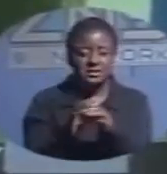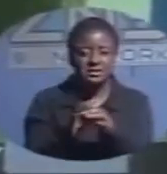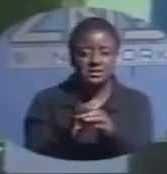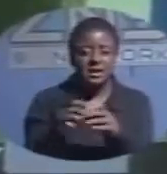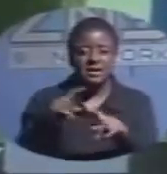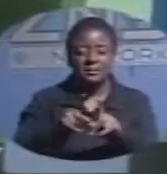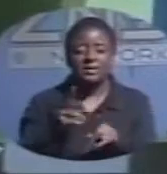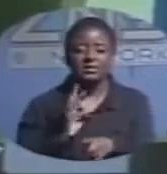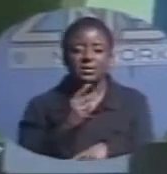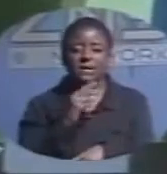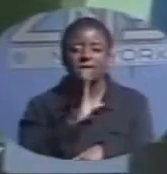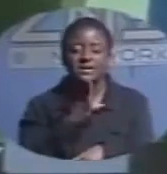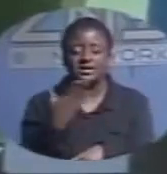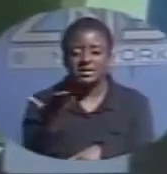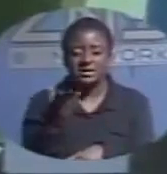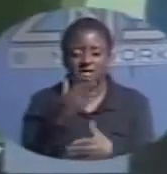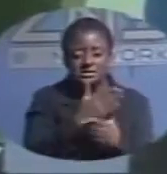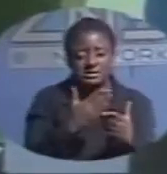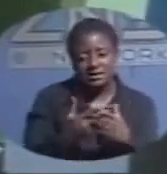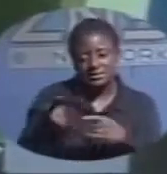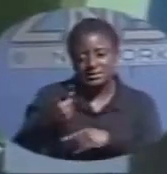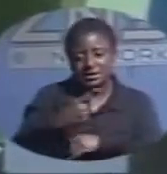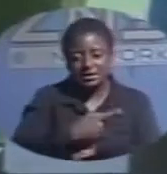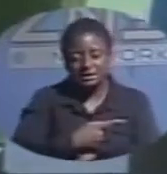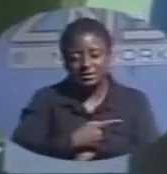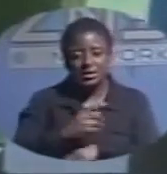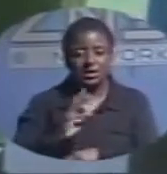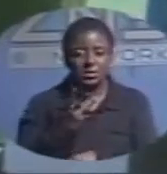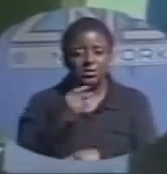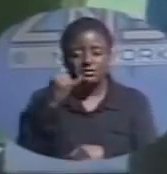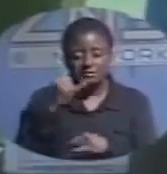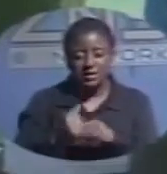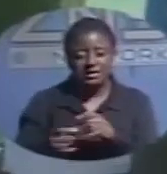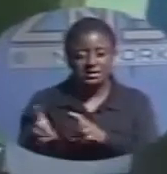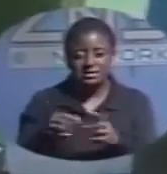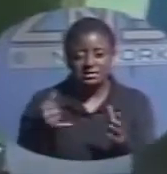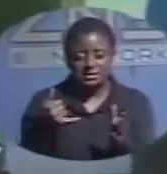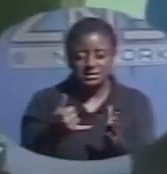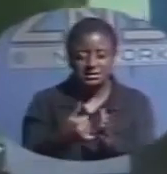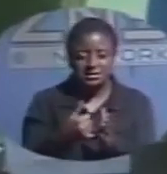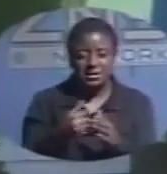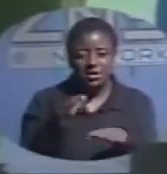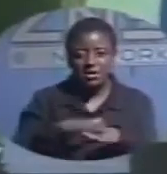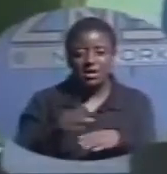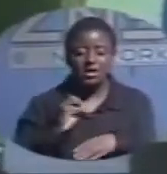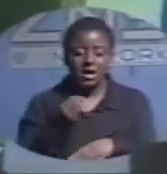get there for a couple of years now, and they finally did it. And we're also on our way of making the Olympics also.